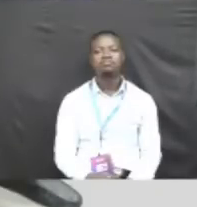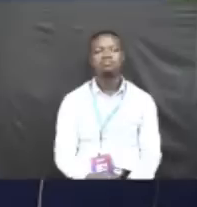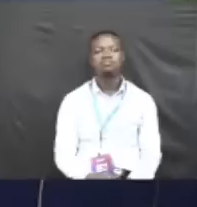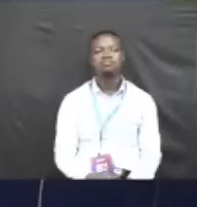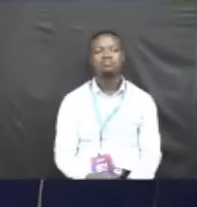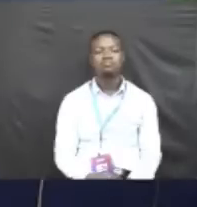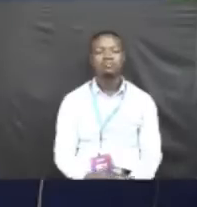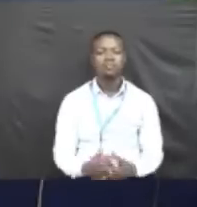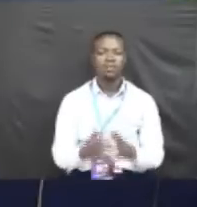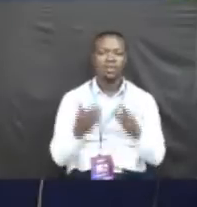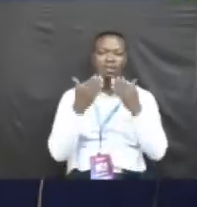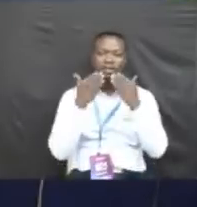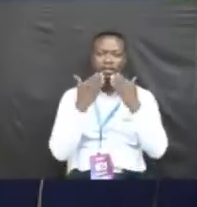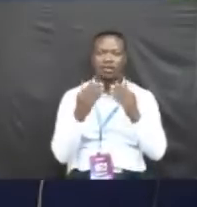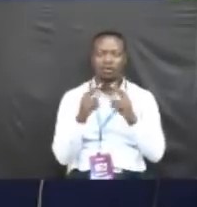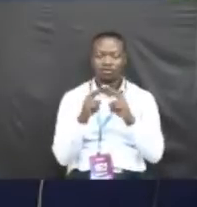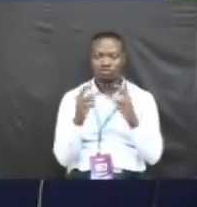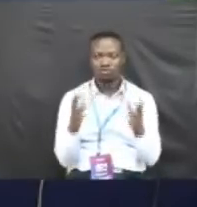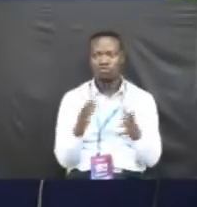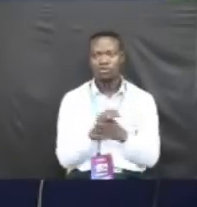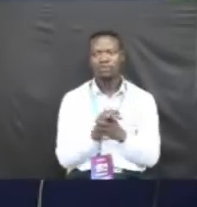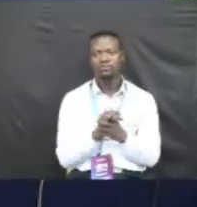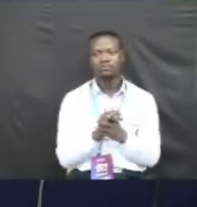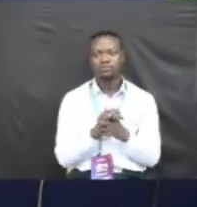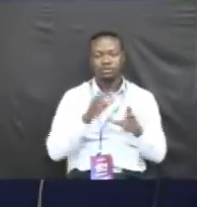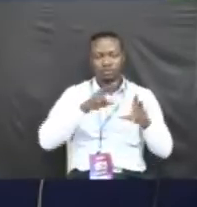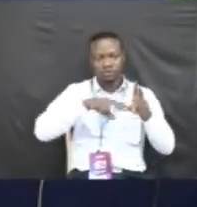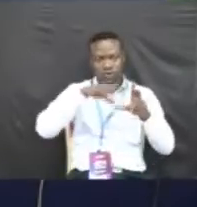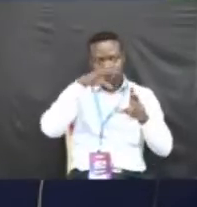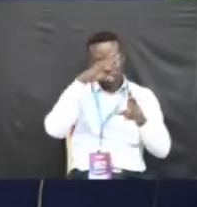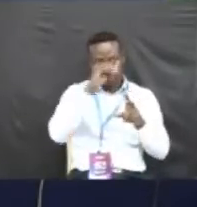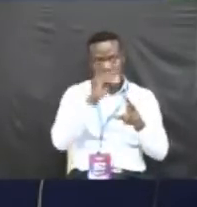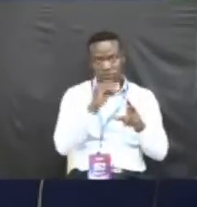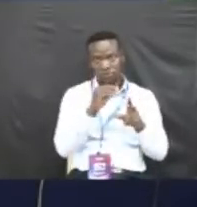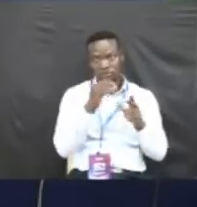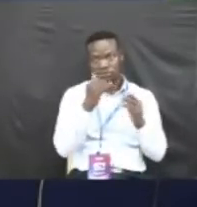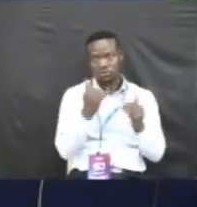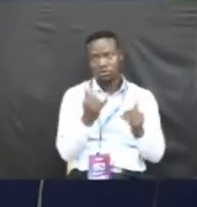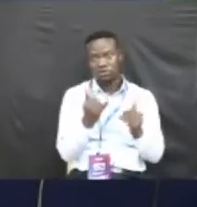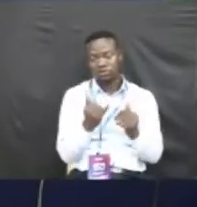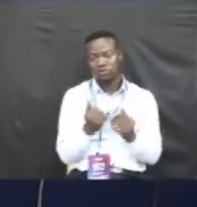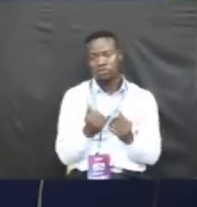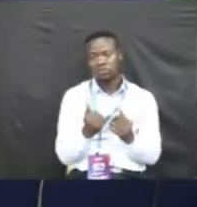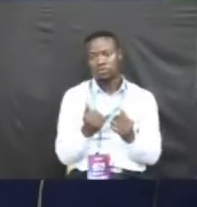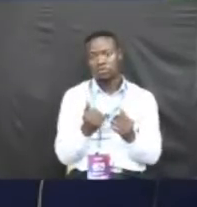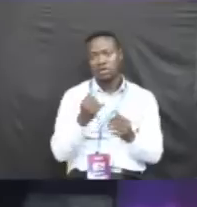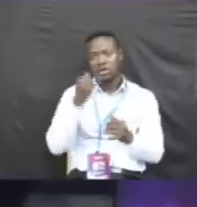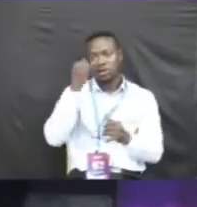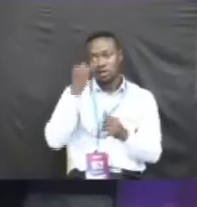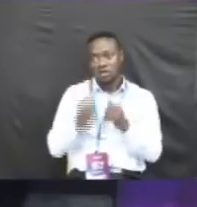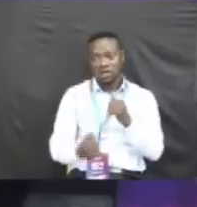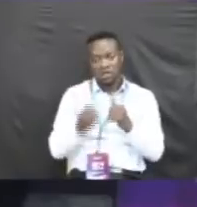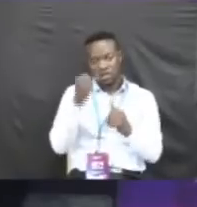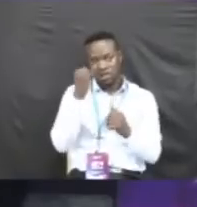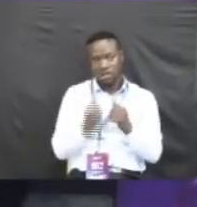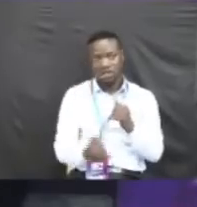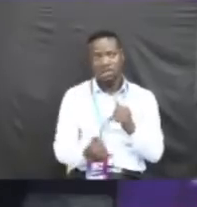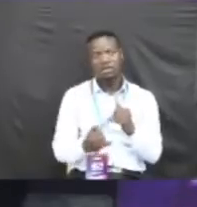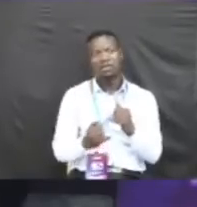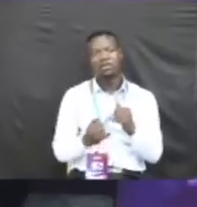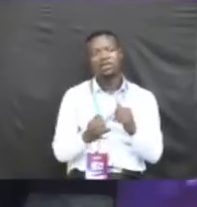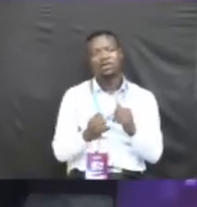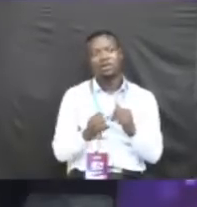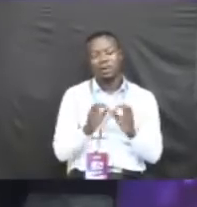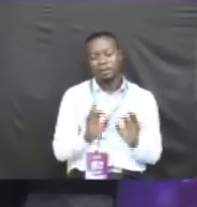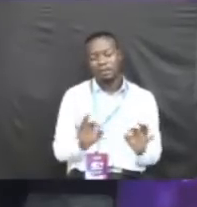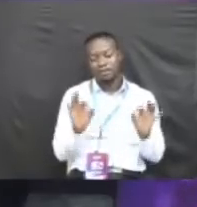Thank you very much sir chairman. This what I'm going to do now is the last major item for